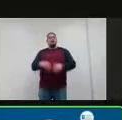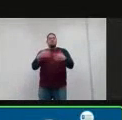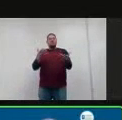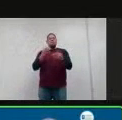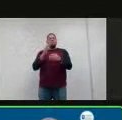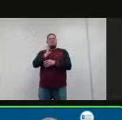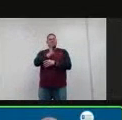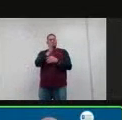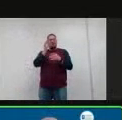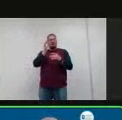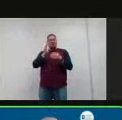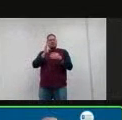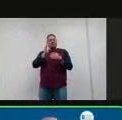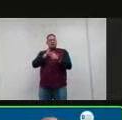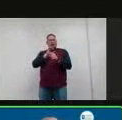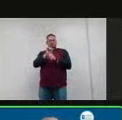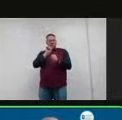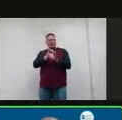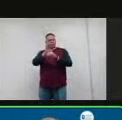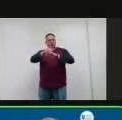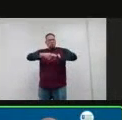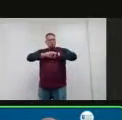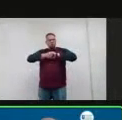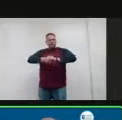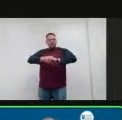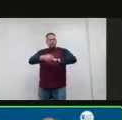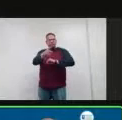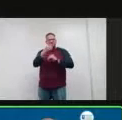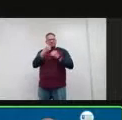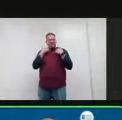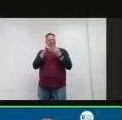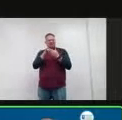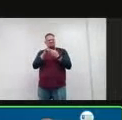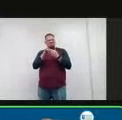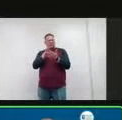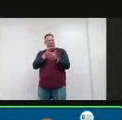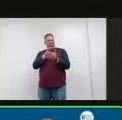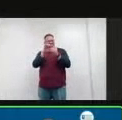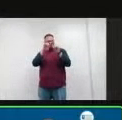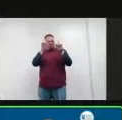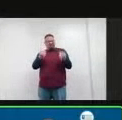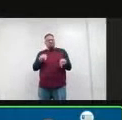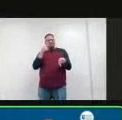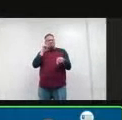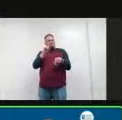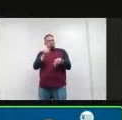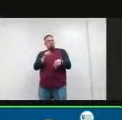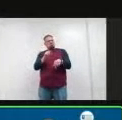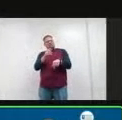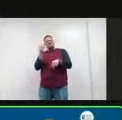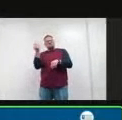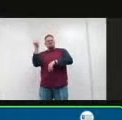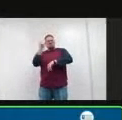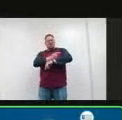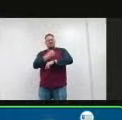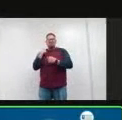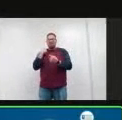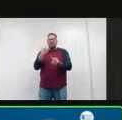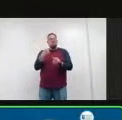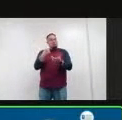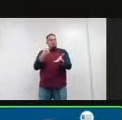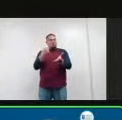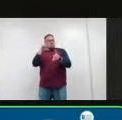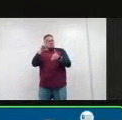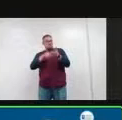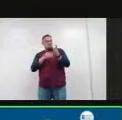operating agreement. You've had this document for a little while now, at least a few days. I hope everybody's had a chance to read